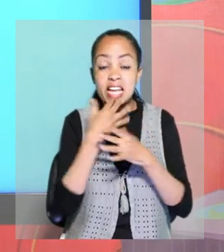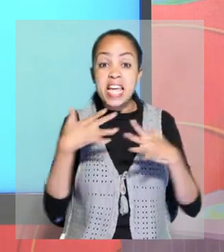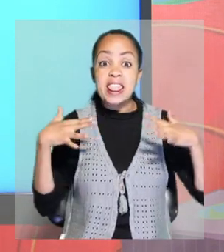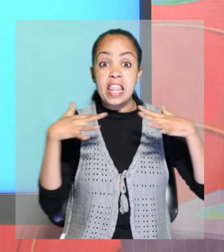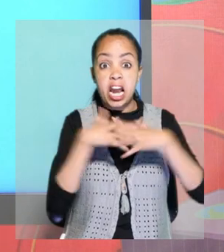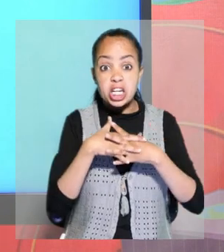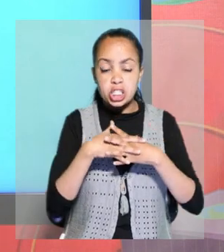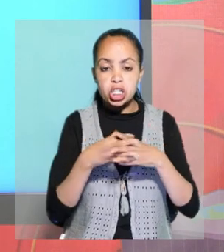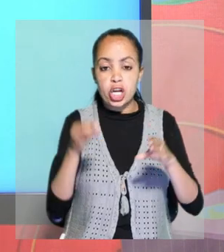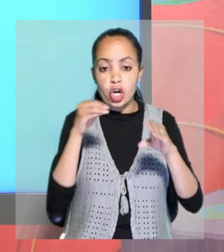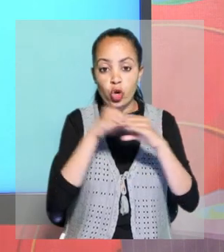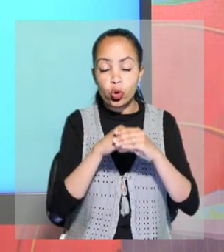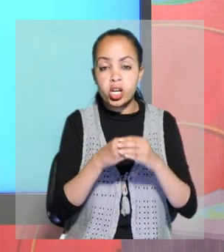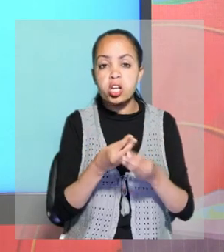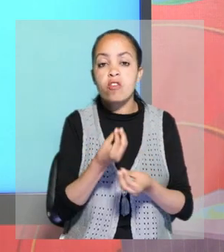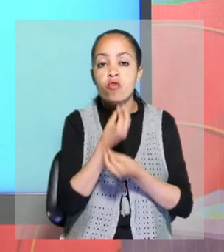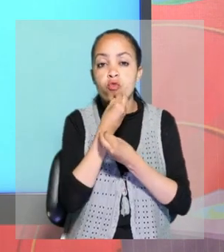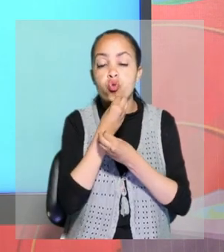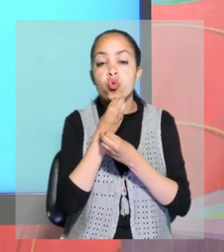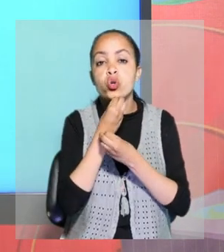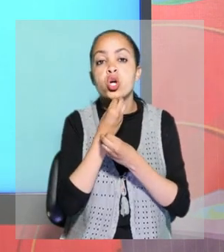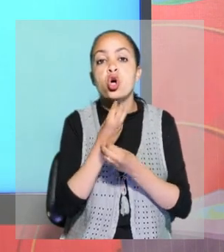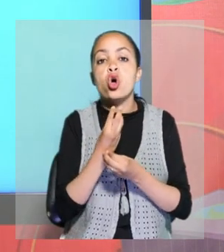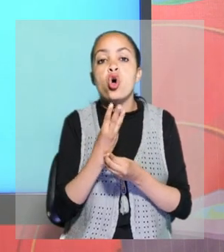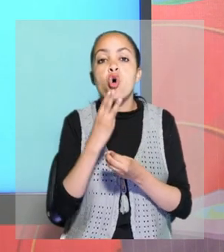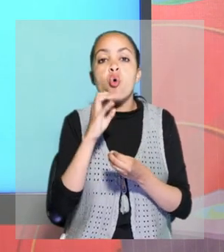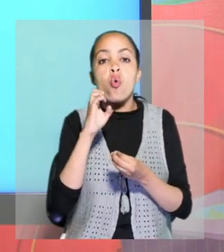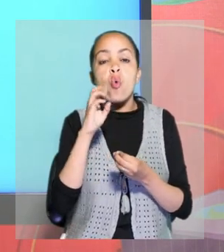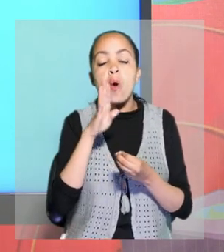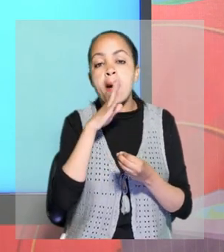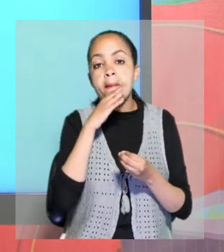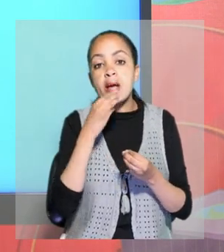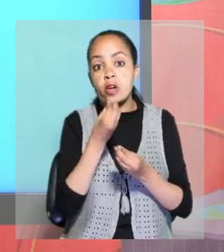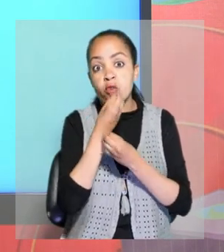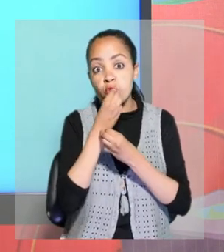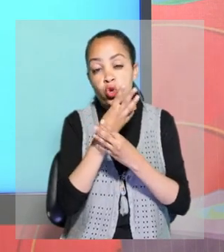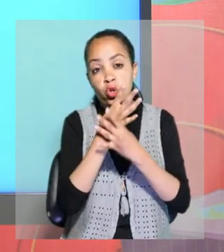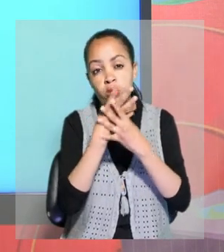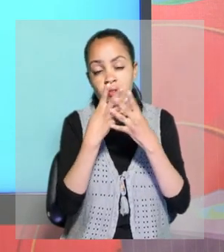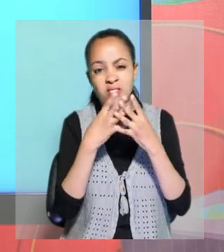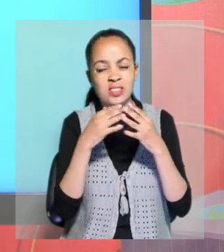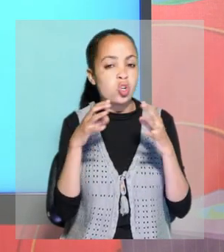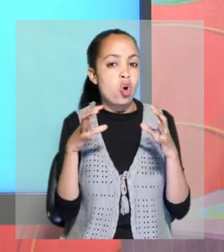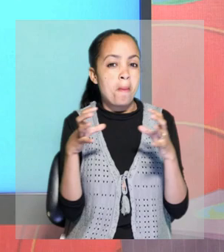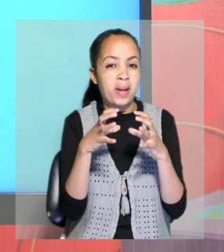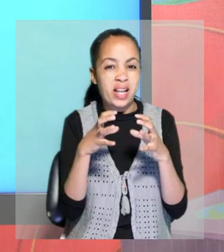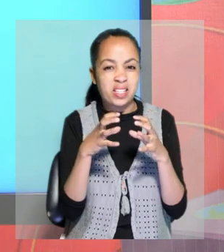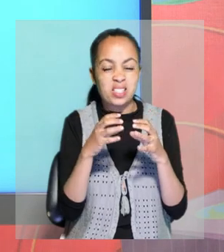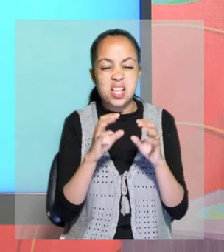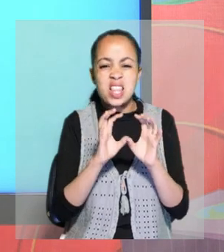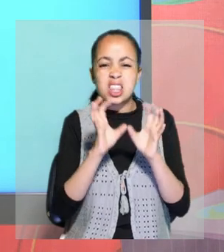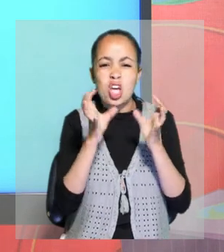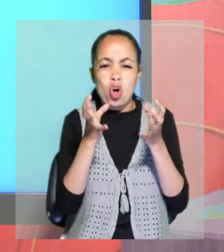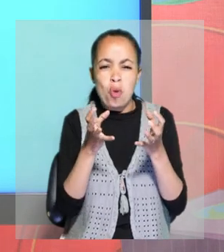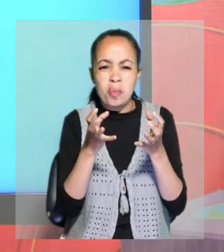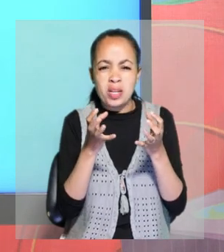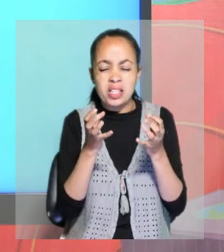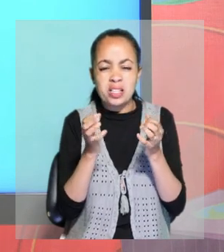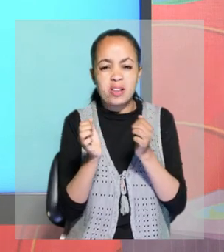interaction, including food web and the food chain, come to complex. Finally, the communities to